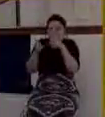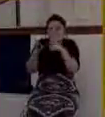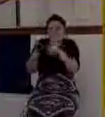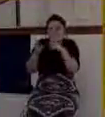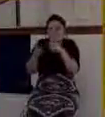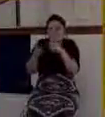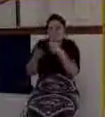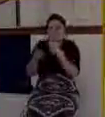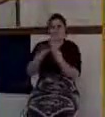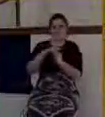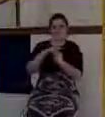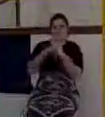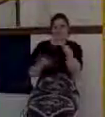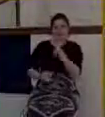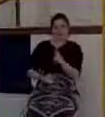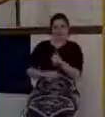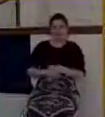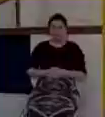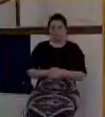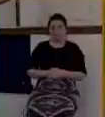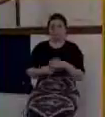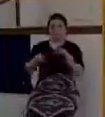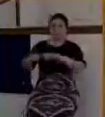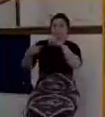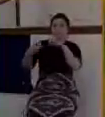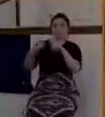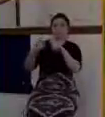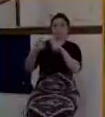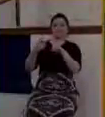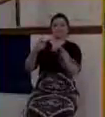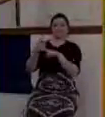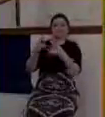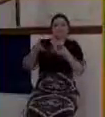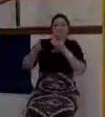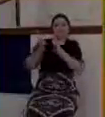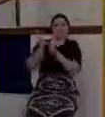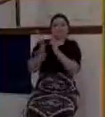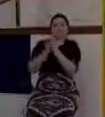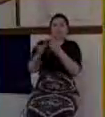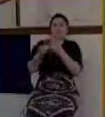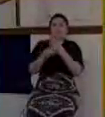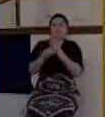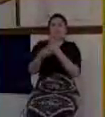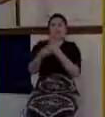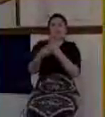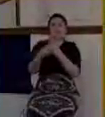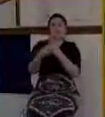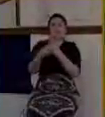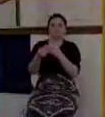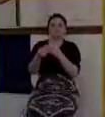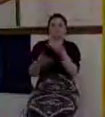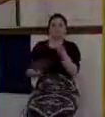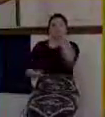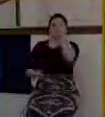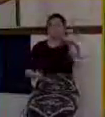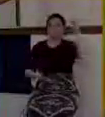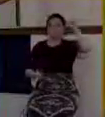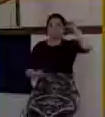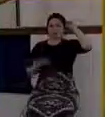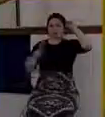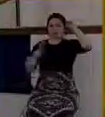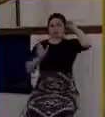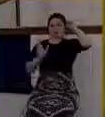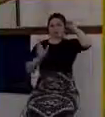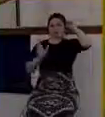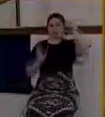you exegete a passage, you're letting the Bible speak for itself. You're not reading into it your preconceived notions